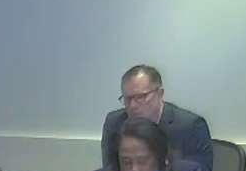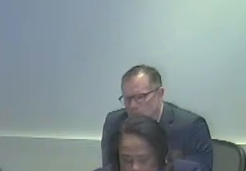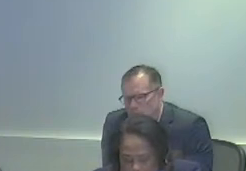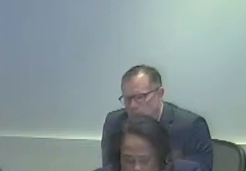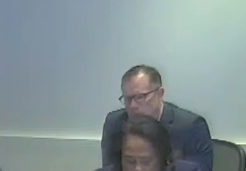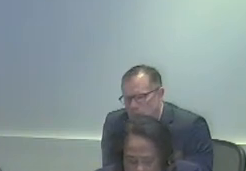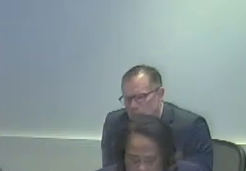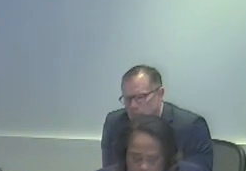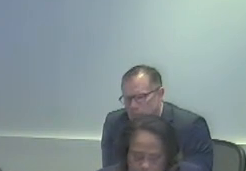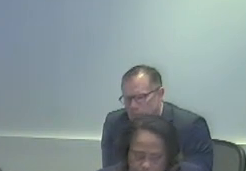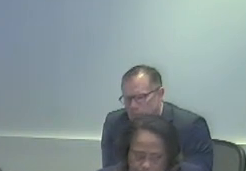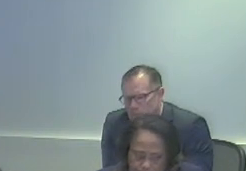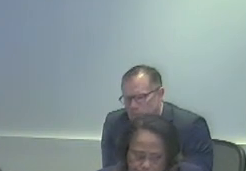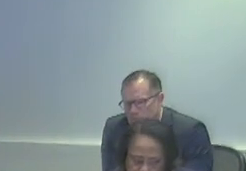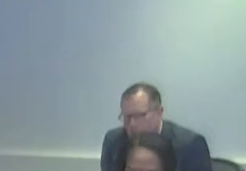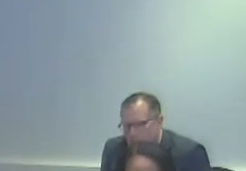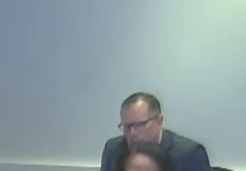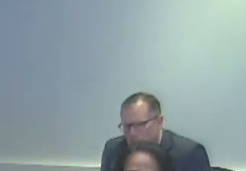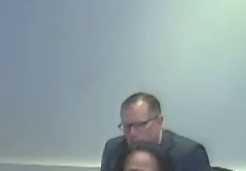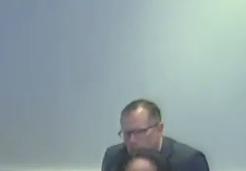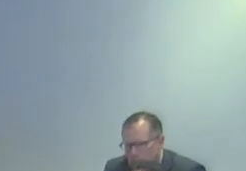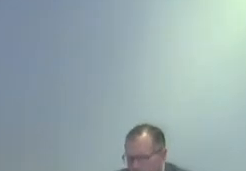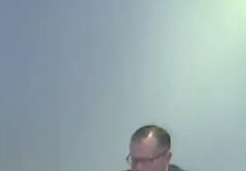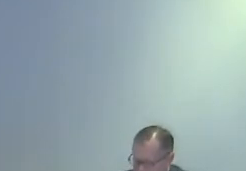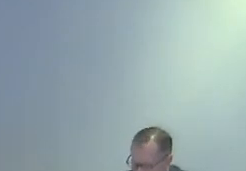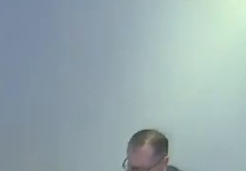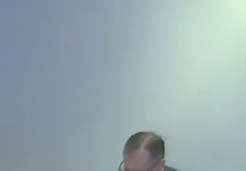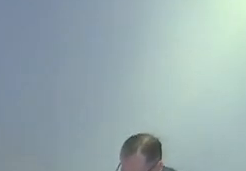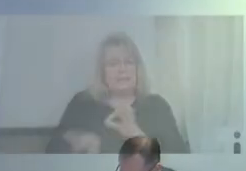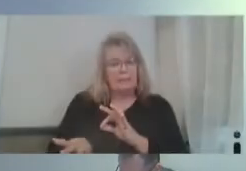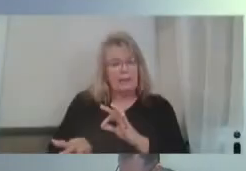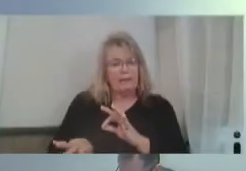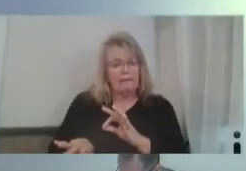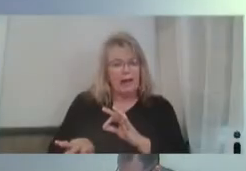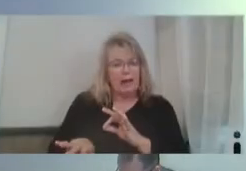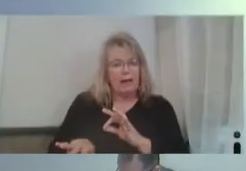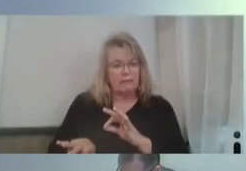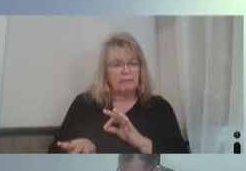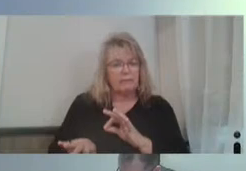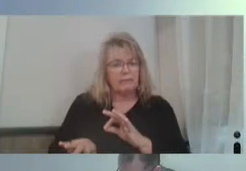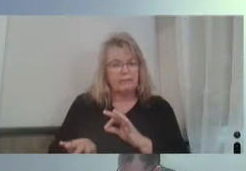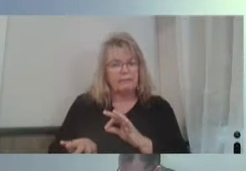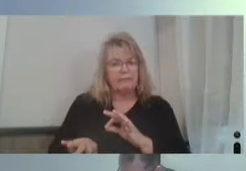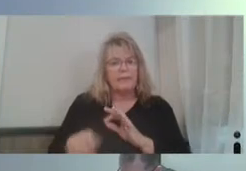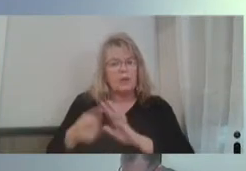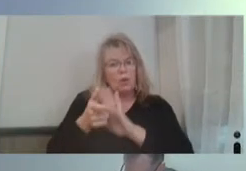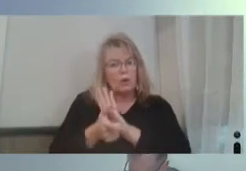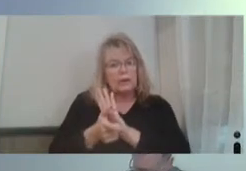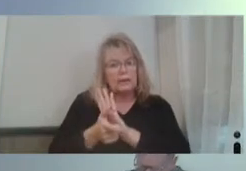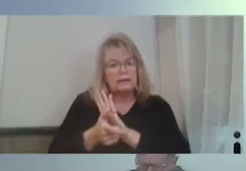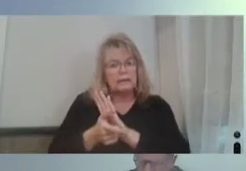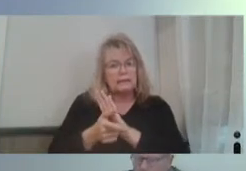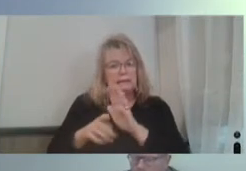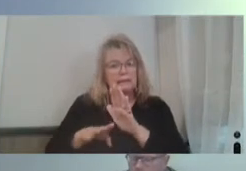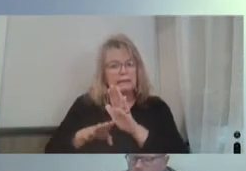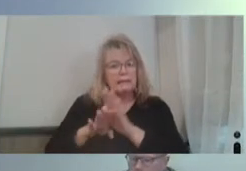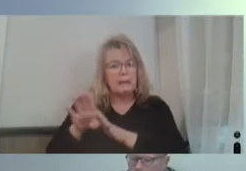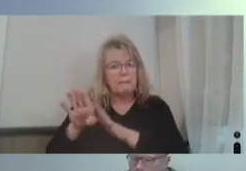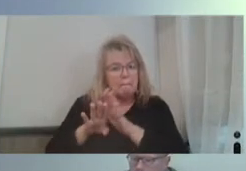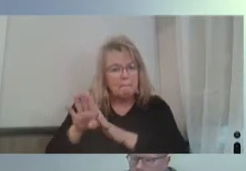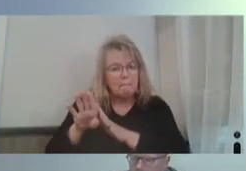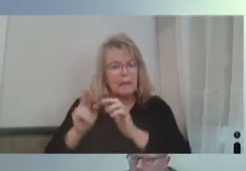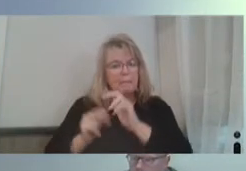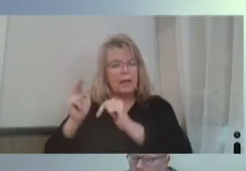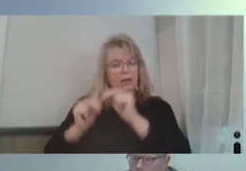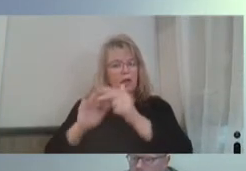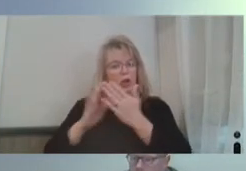the UDO, in my terms, were simplify the ordinances to the building and the community at large.